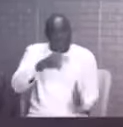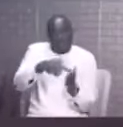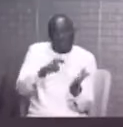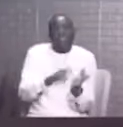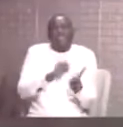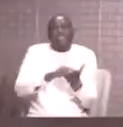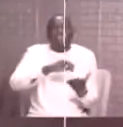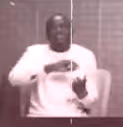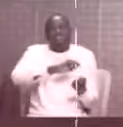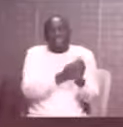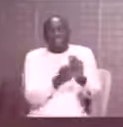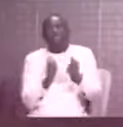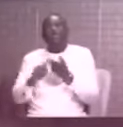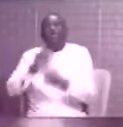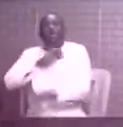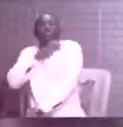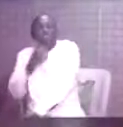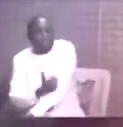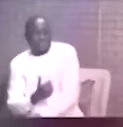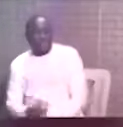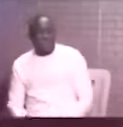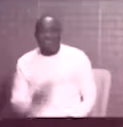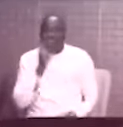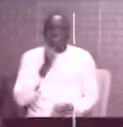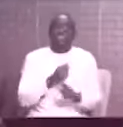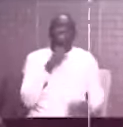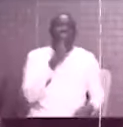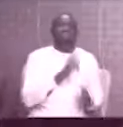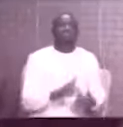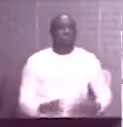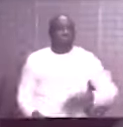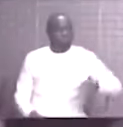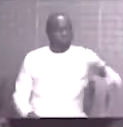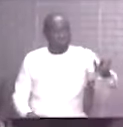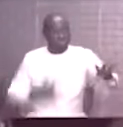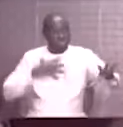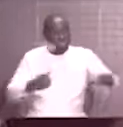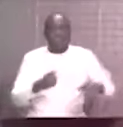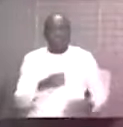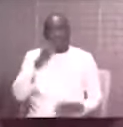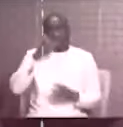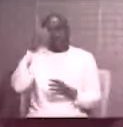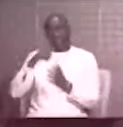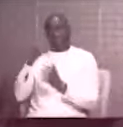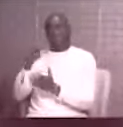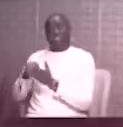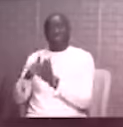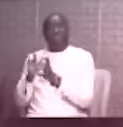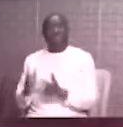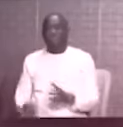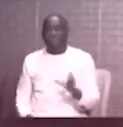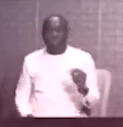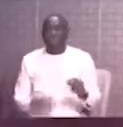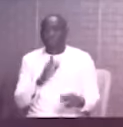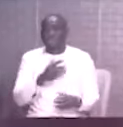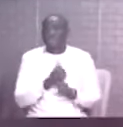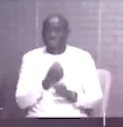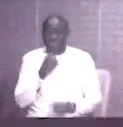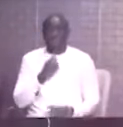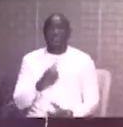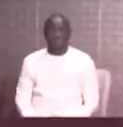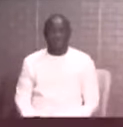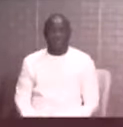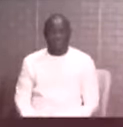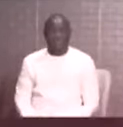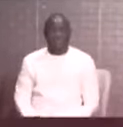authority within the cosmos. You don't just tell people be healed just because you saw it in scripture. Believe me, you'll be disappointed. There